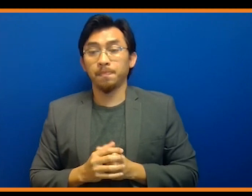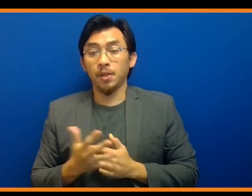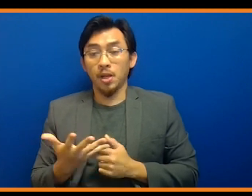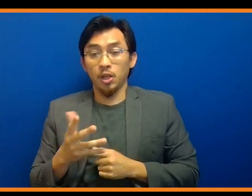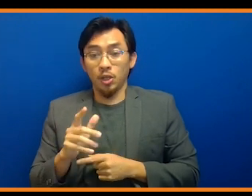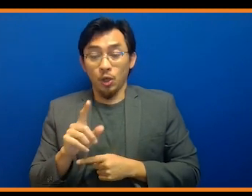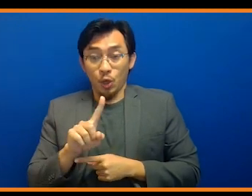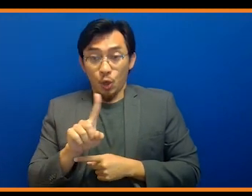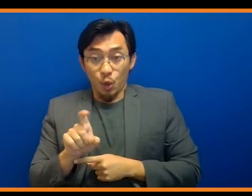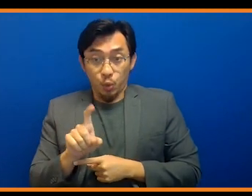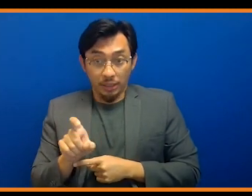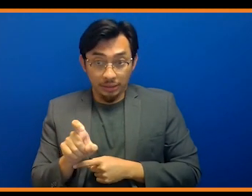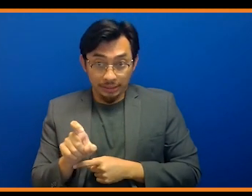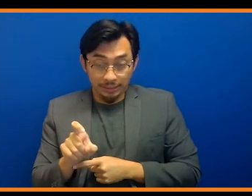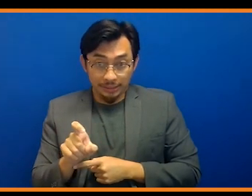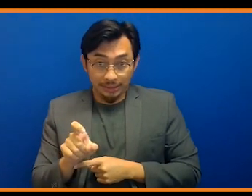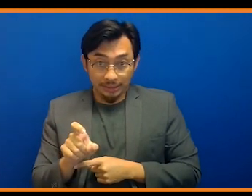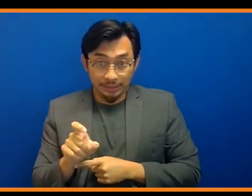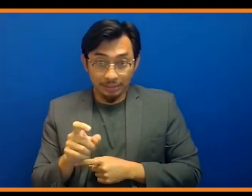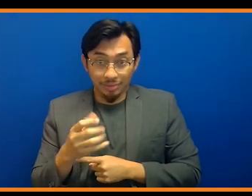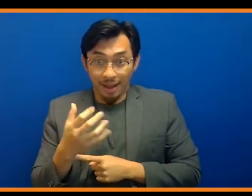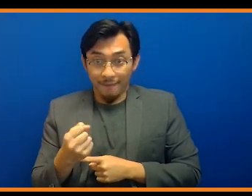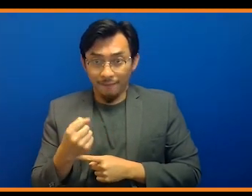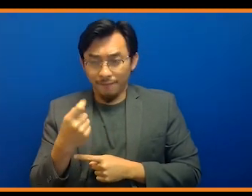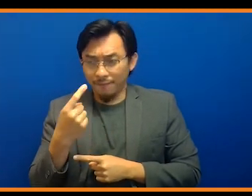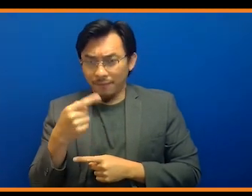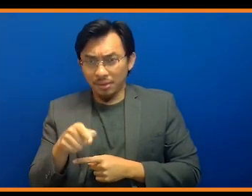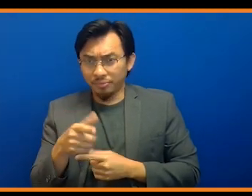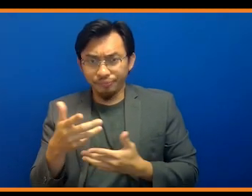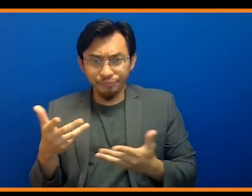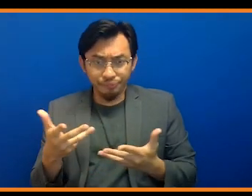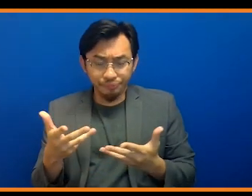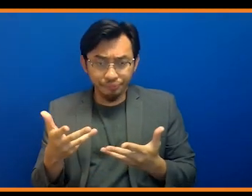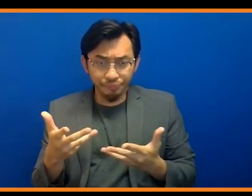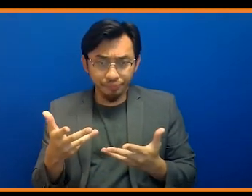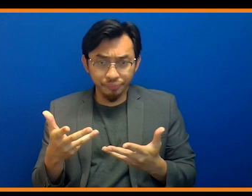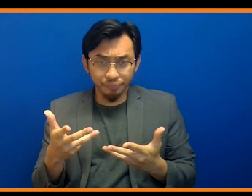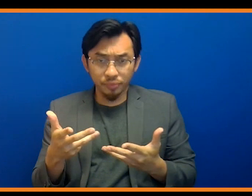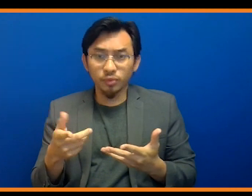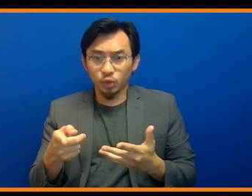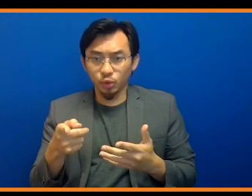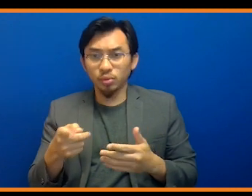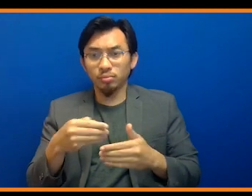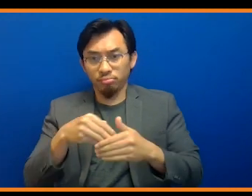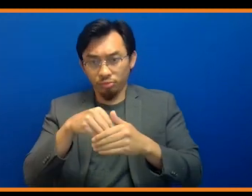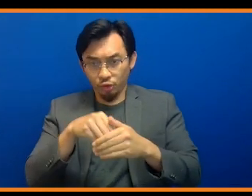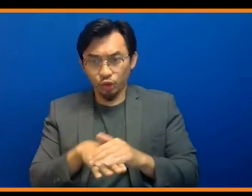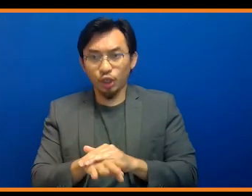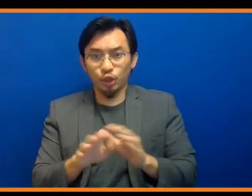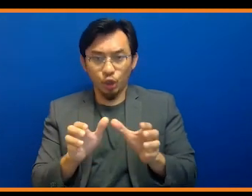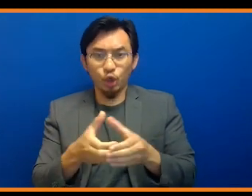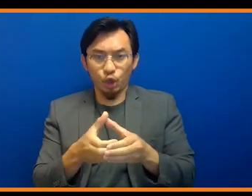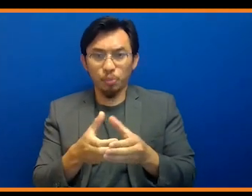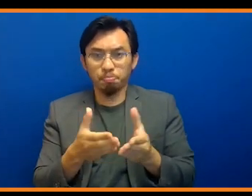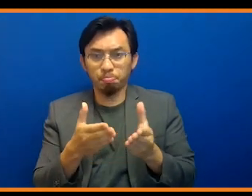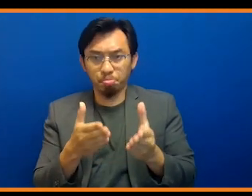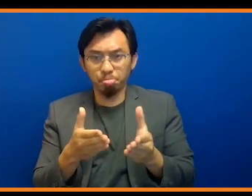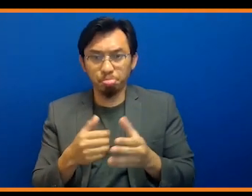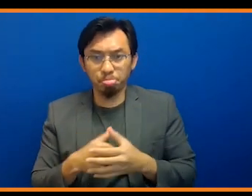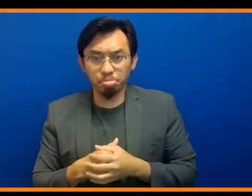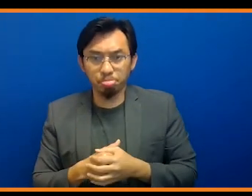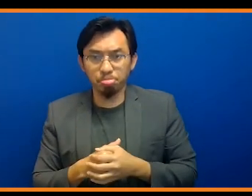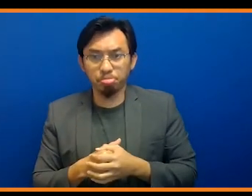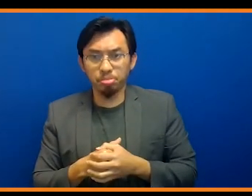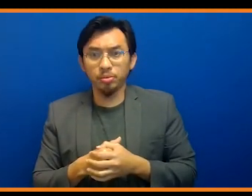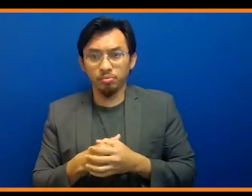on the questions that we have for the instructions. Yeah, go ahead and then join the group. Thank you. We